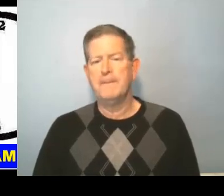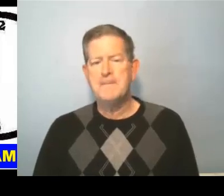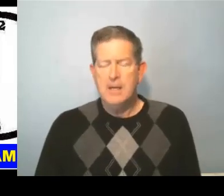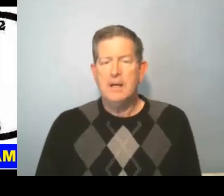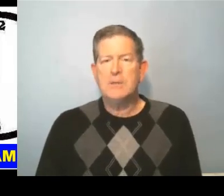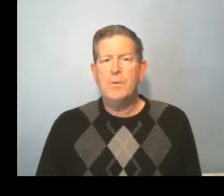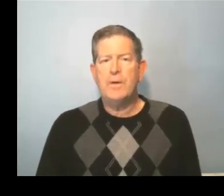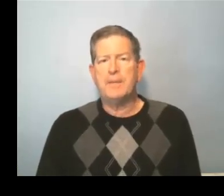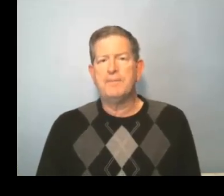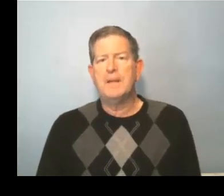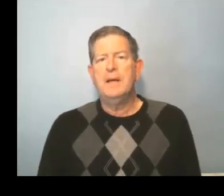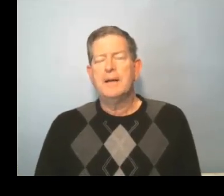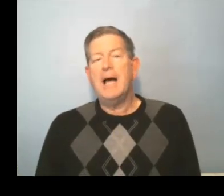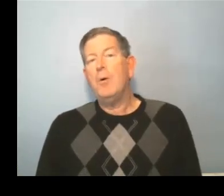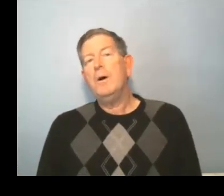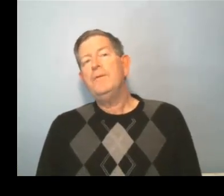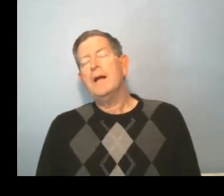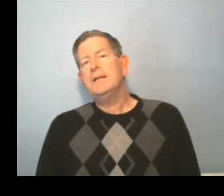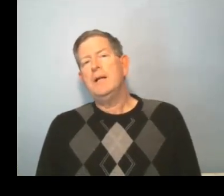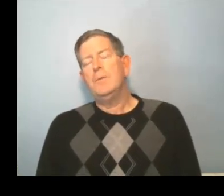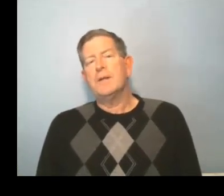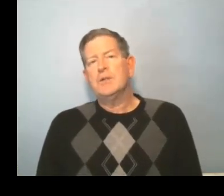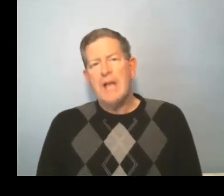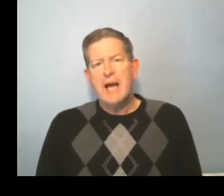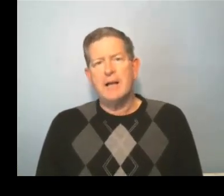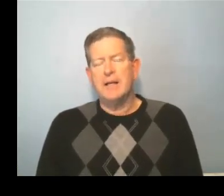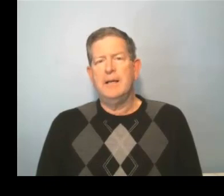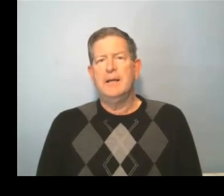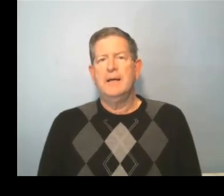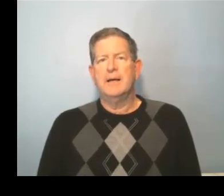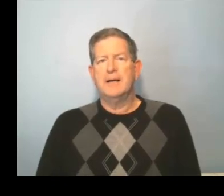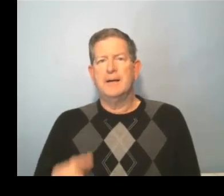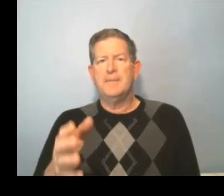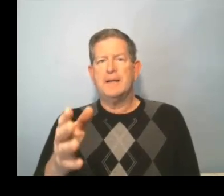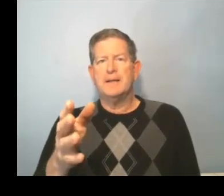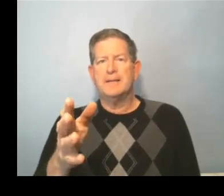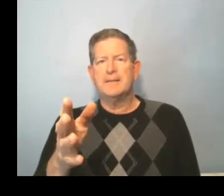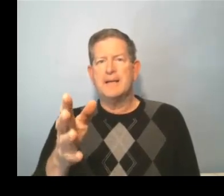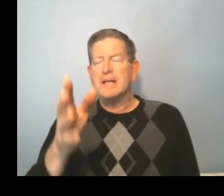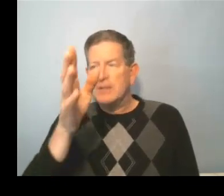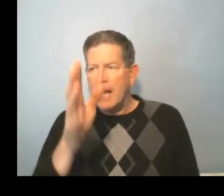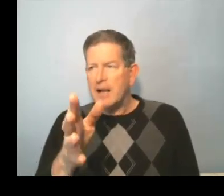00H05. Let's move on. Now, what if you're not dealing with exactly one